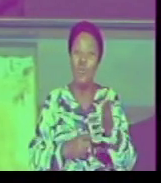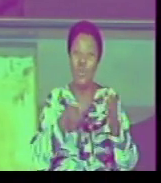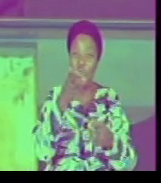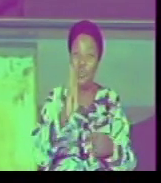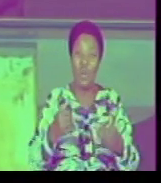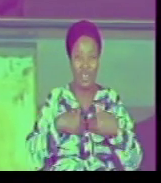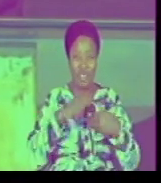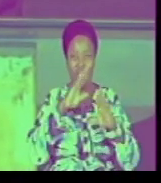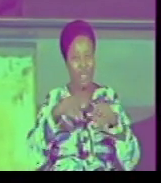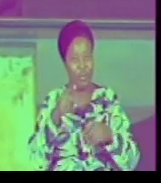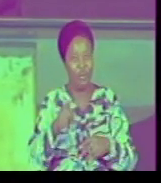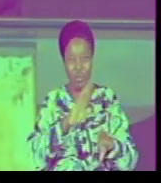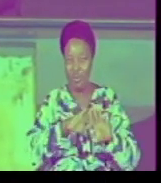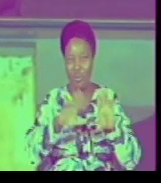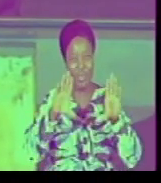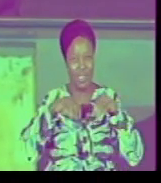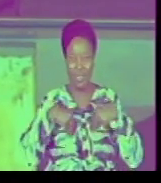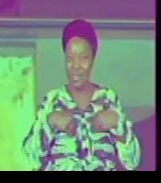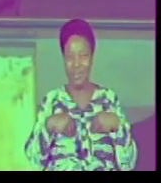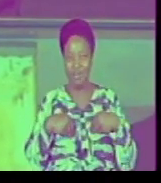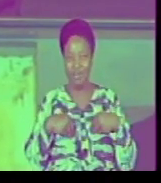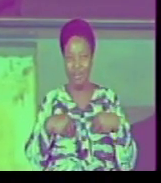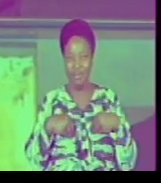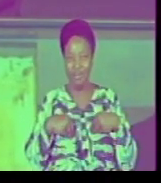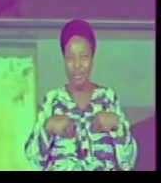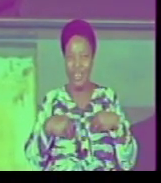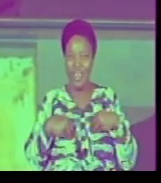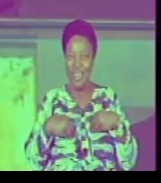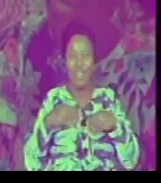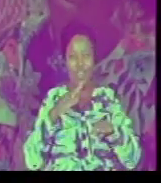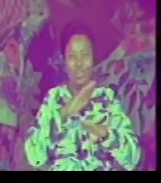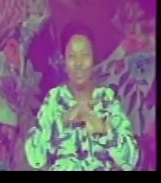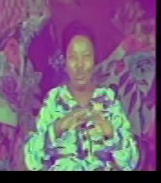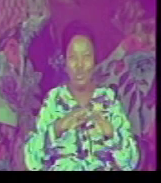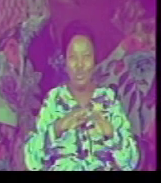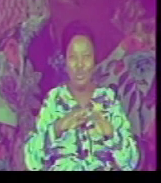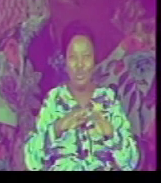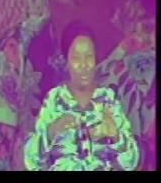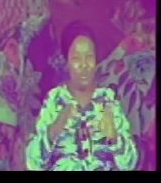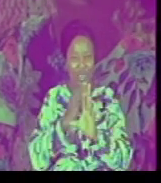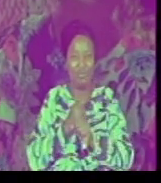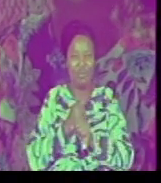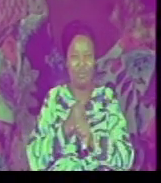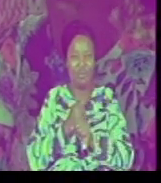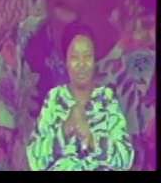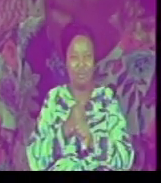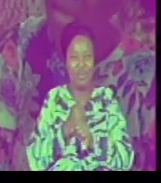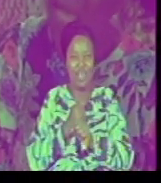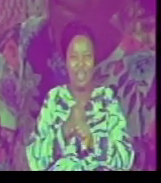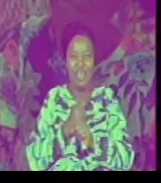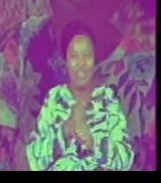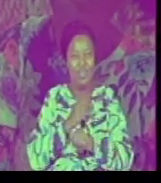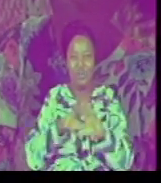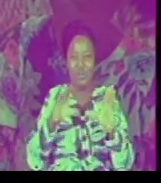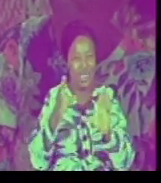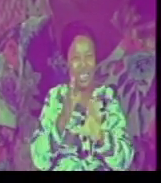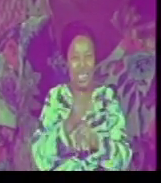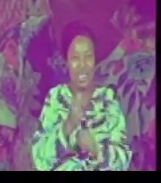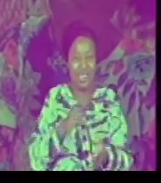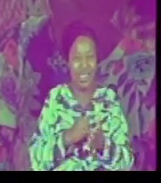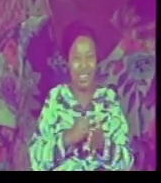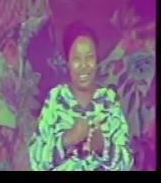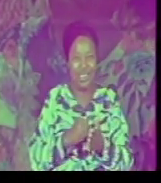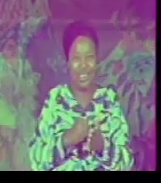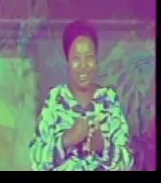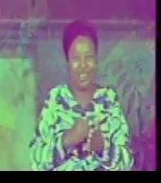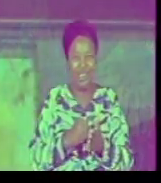don't accept. Don't acknowledge. Don't receive. Don't begin to